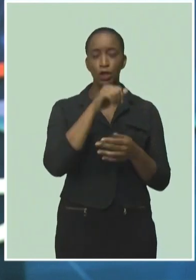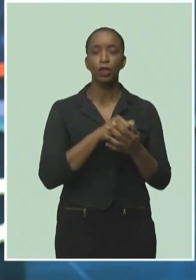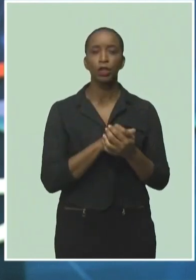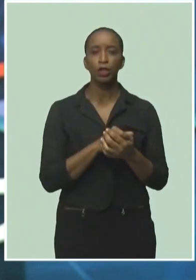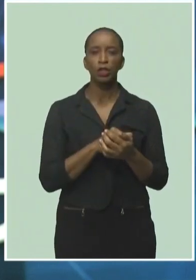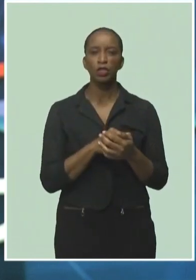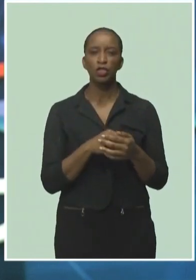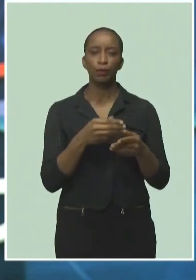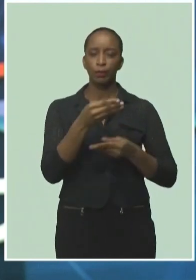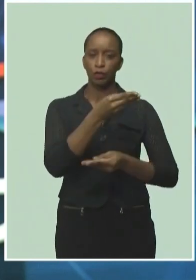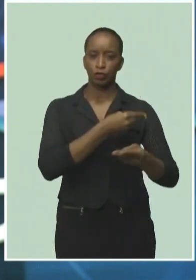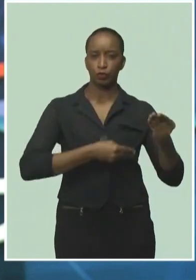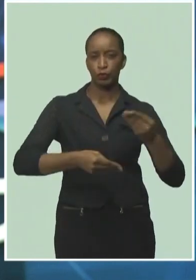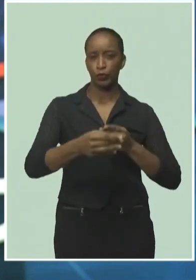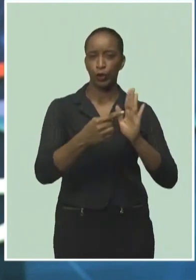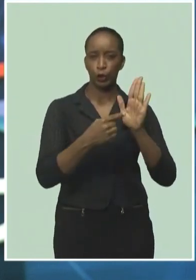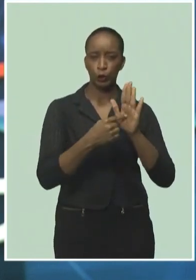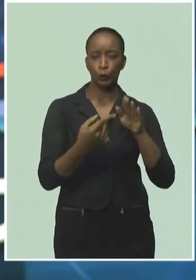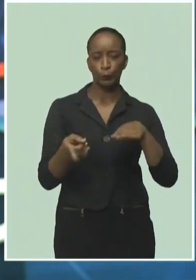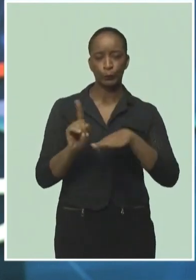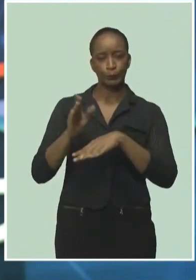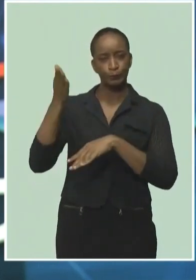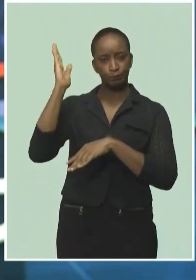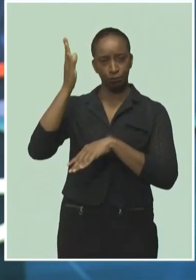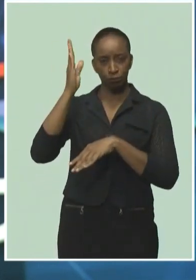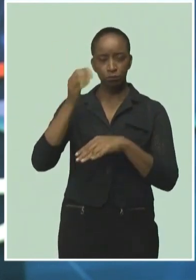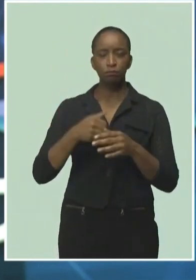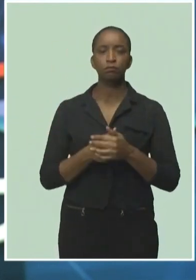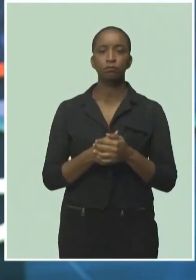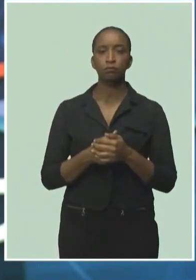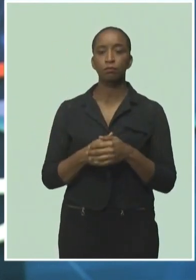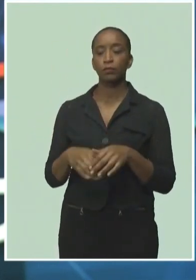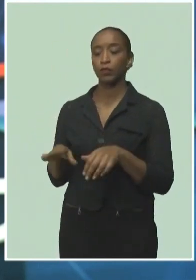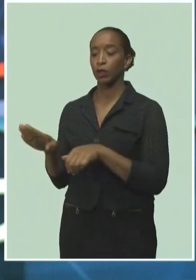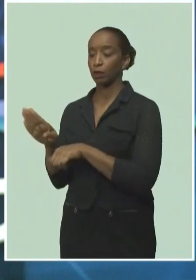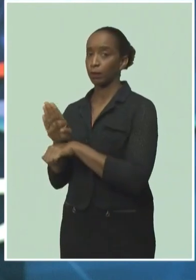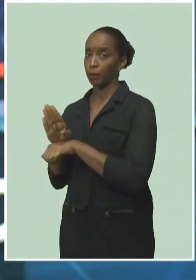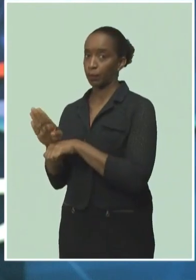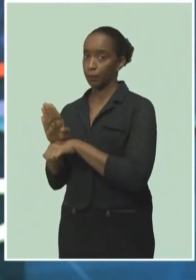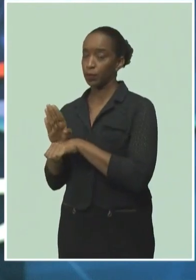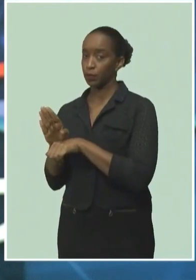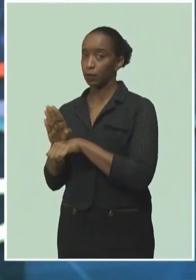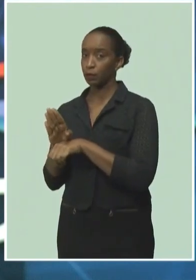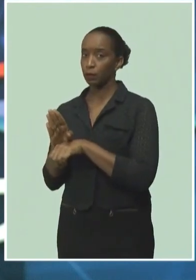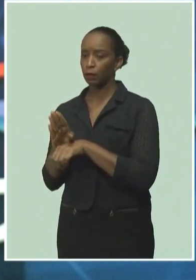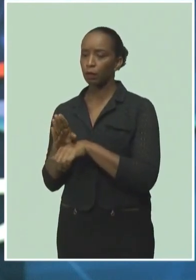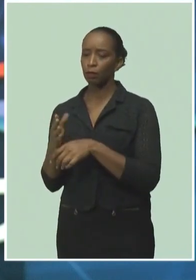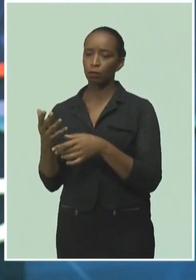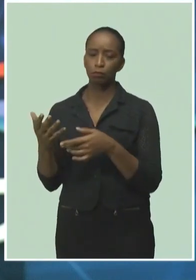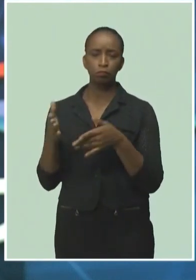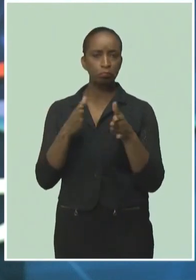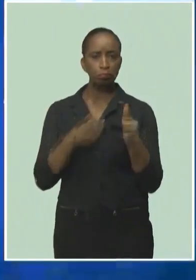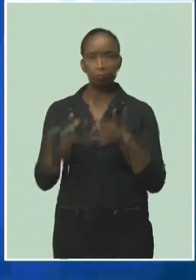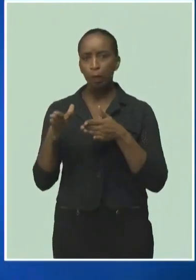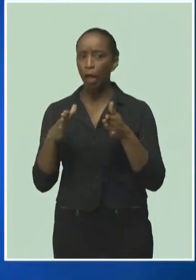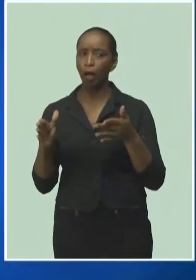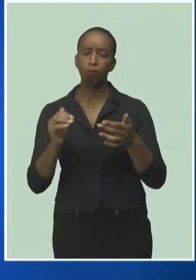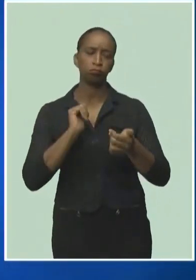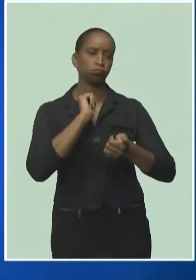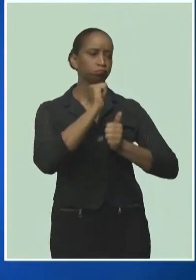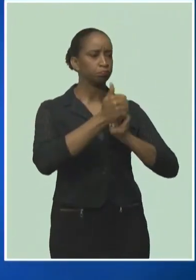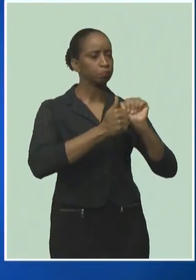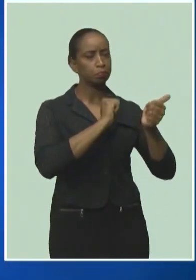to Mr. Phillips, significant strides have been made by Barbados and important connections made. So our rum